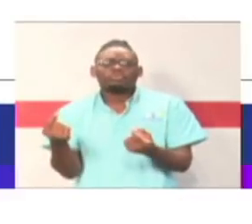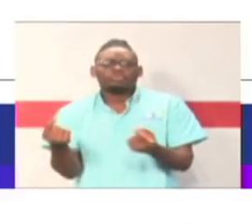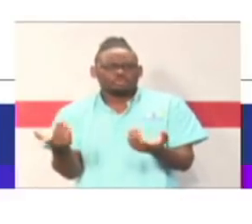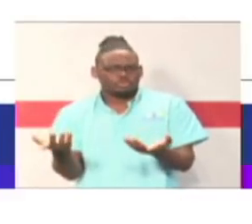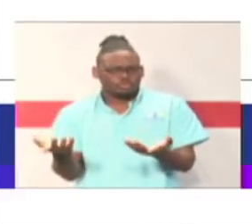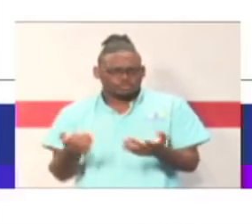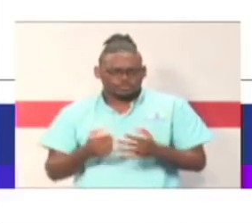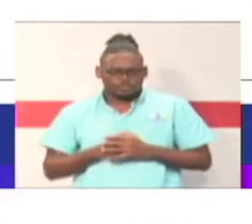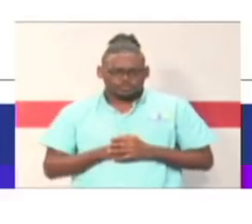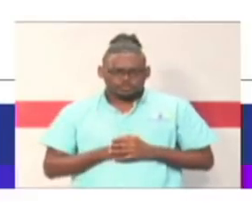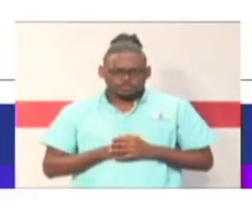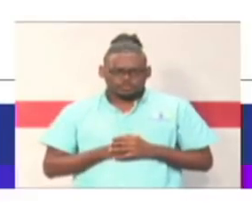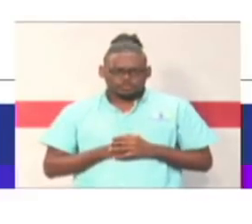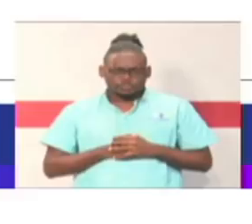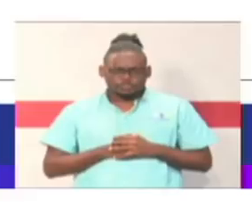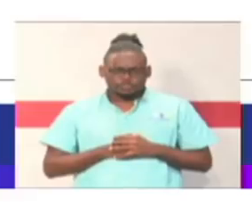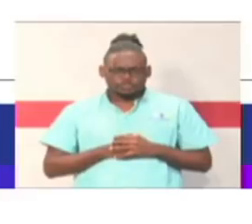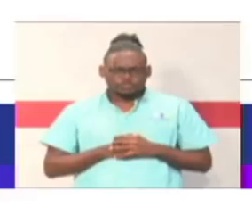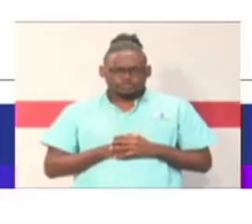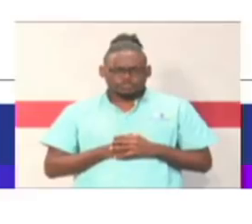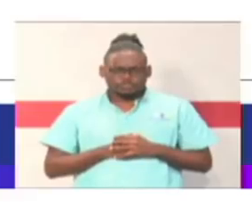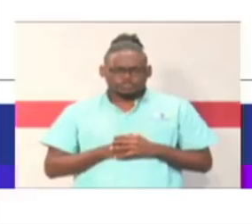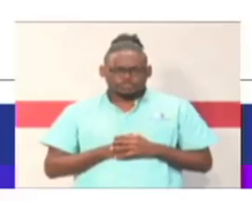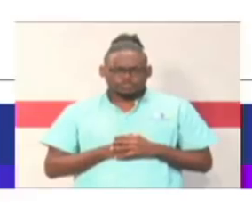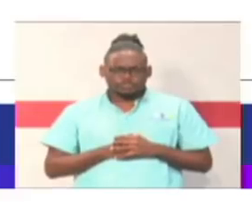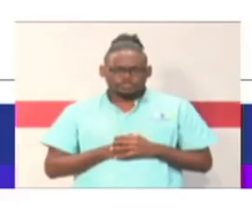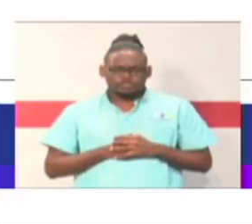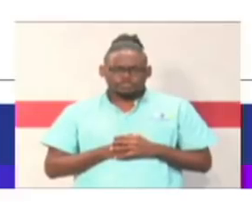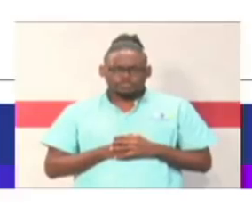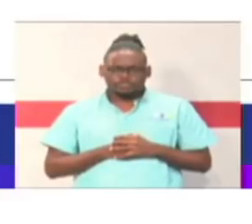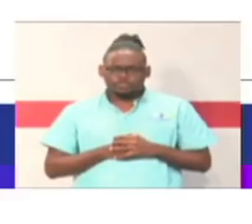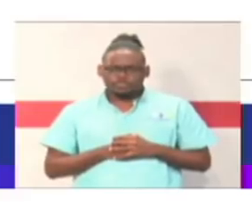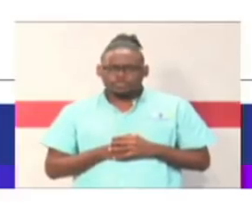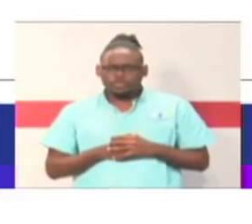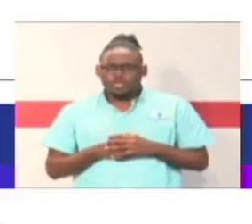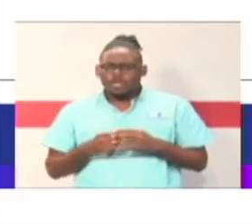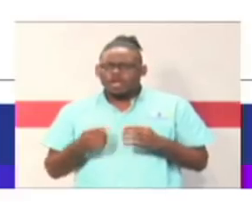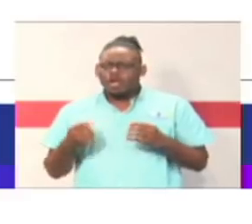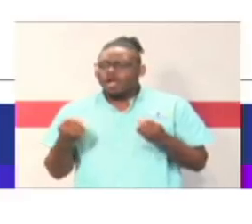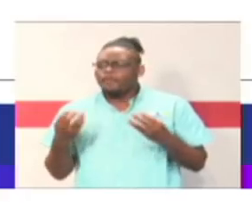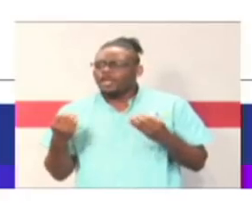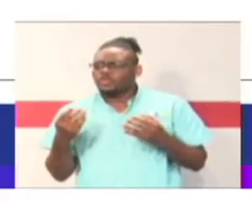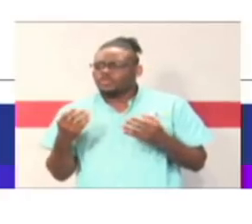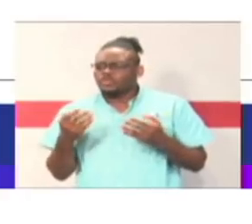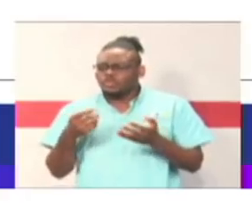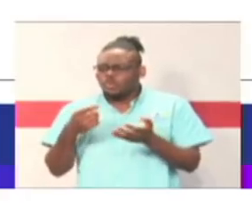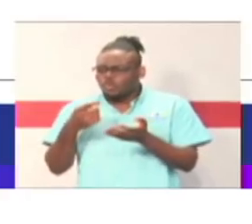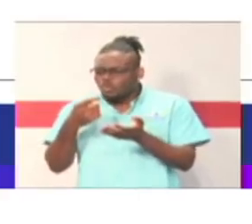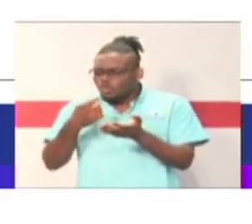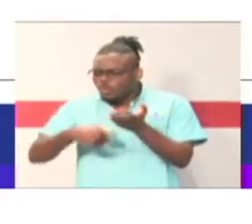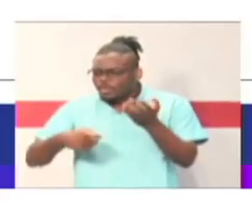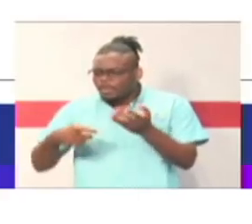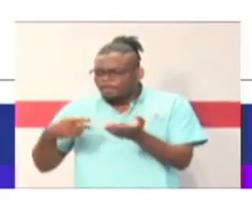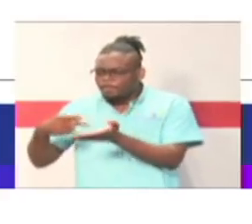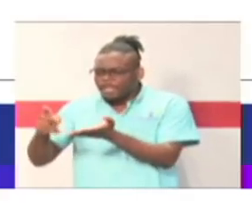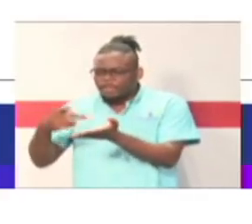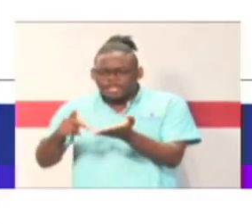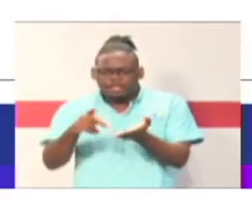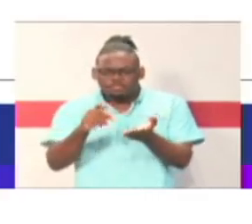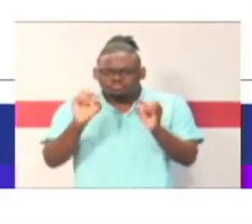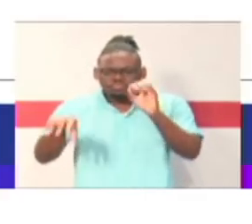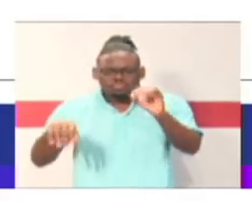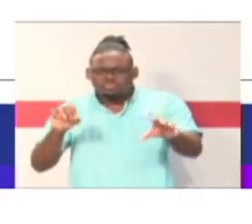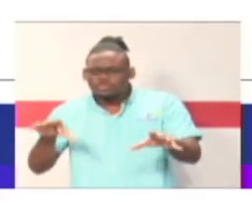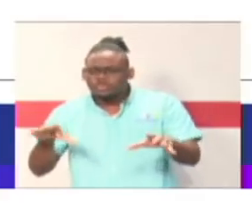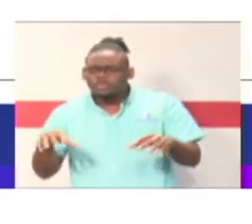the vials, etc. And is there a cost attached to that? And my second question has to do with persons who have had